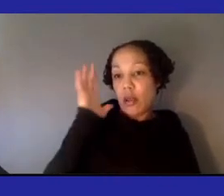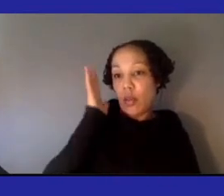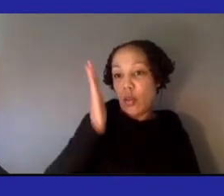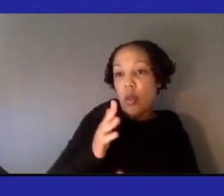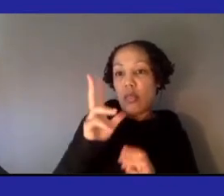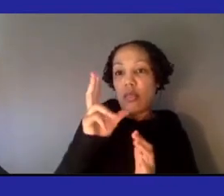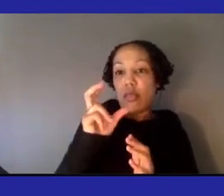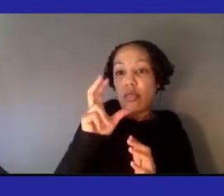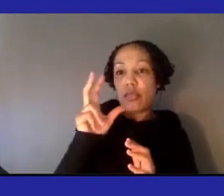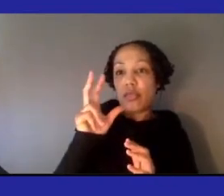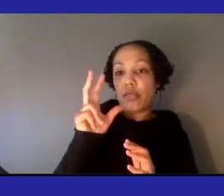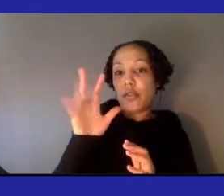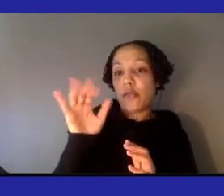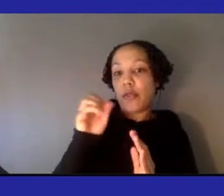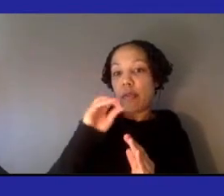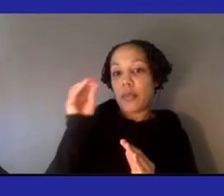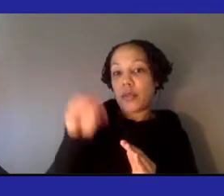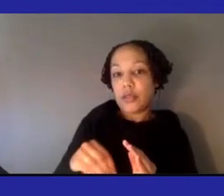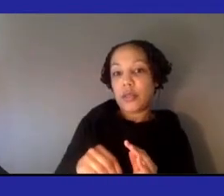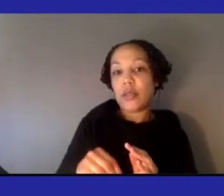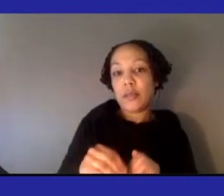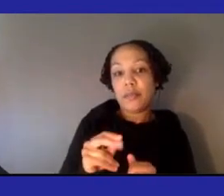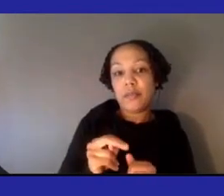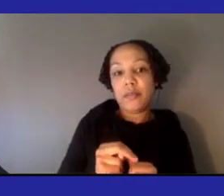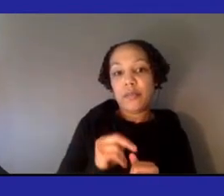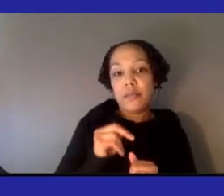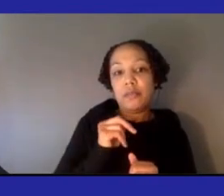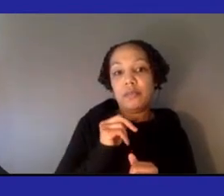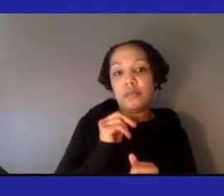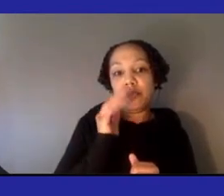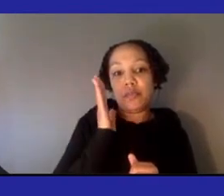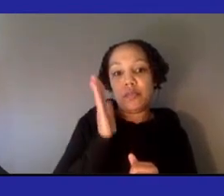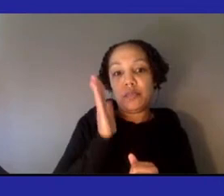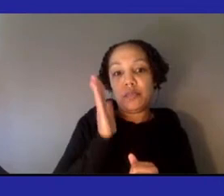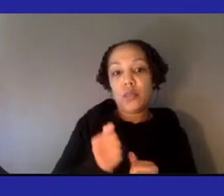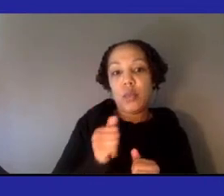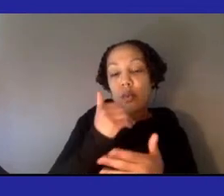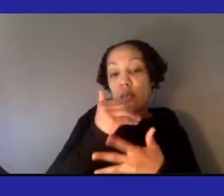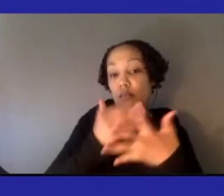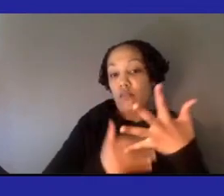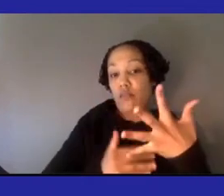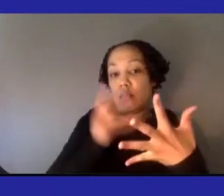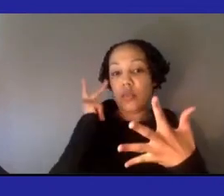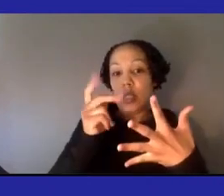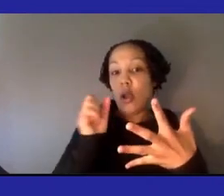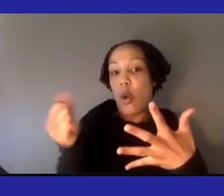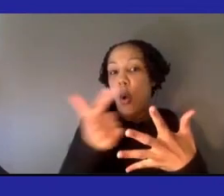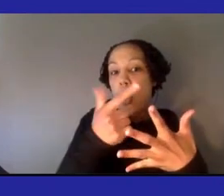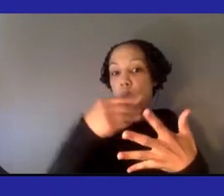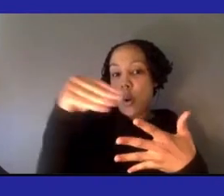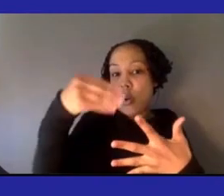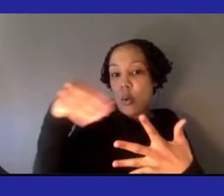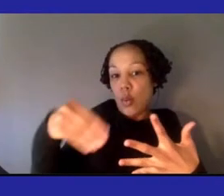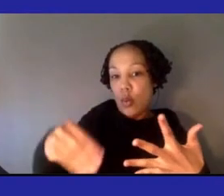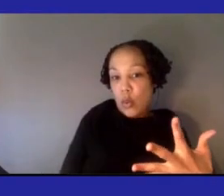35% MWBE utilization plan. And there you have the list of all the vendors and the type of work that they will be